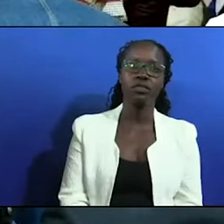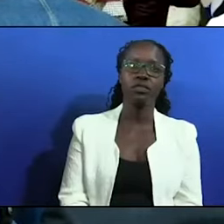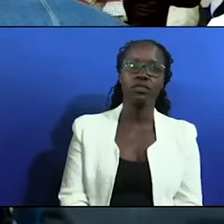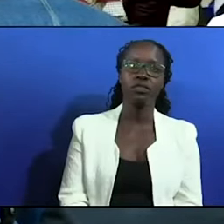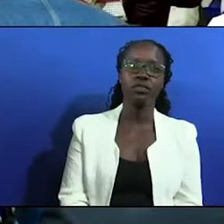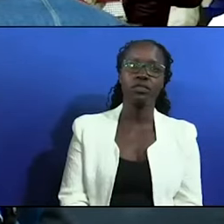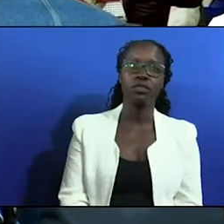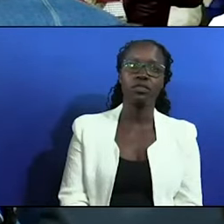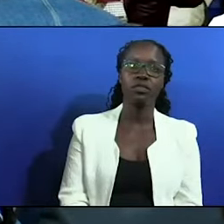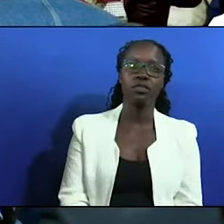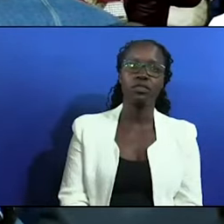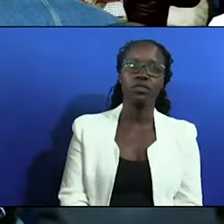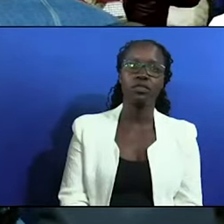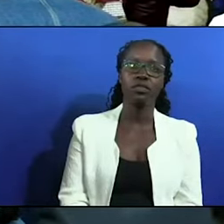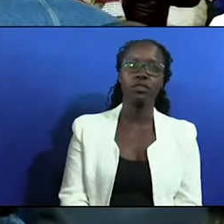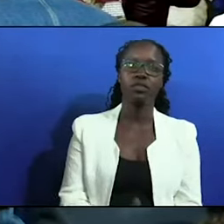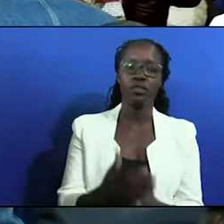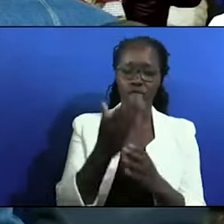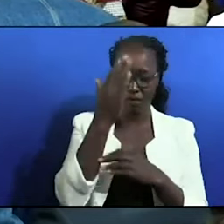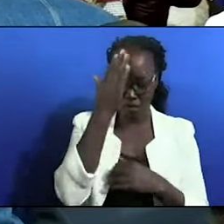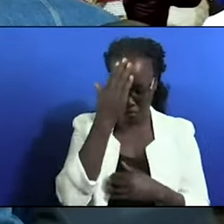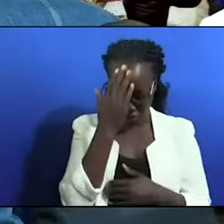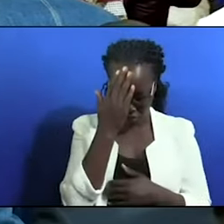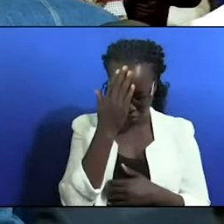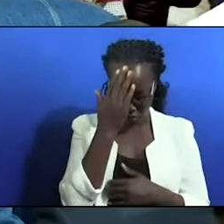Let's humble our